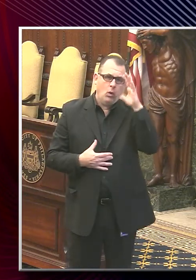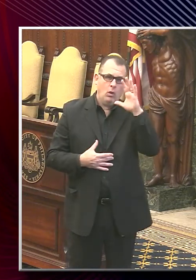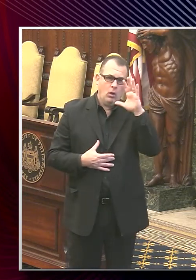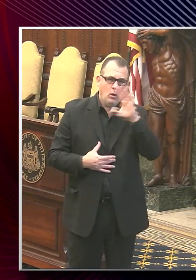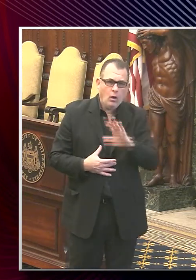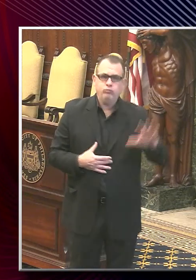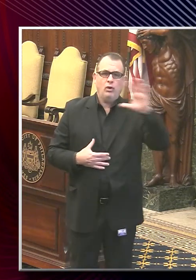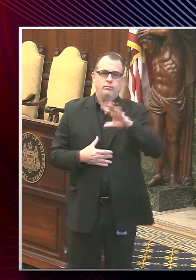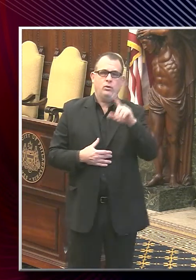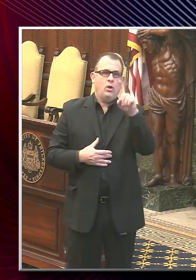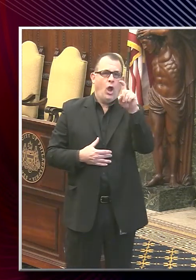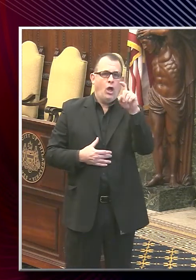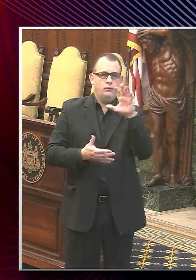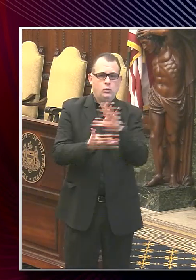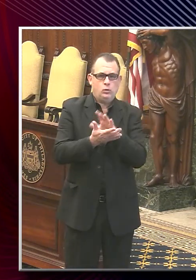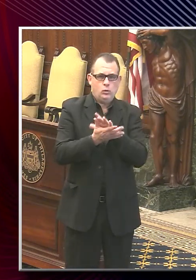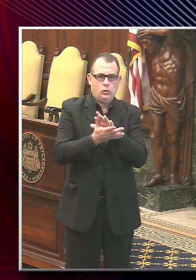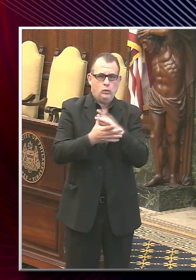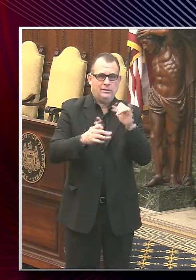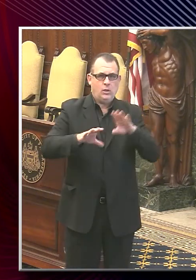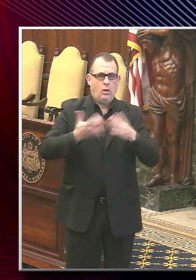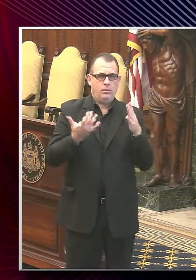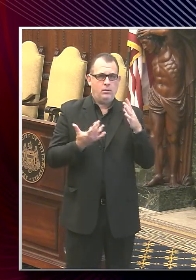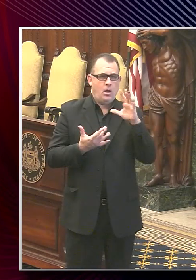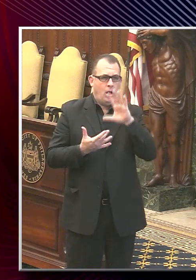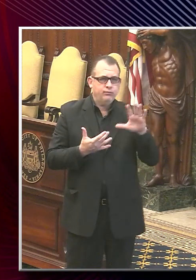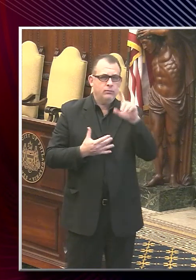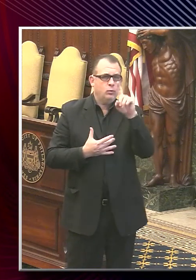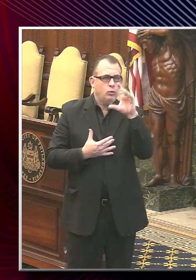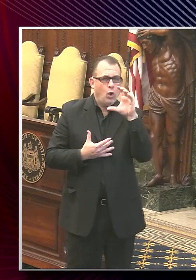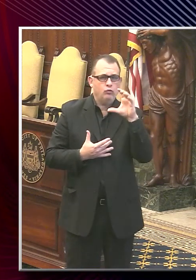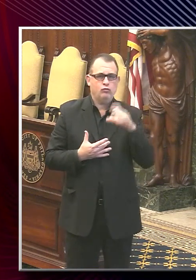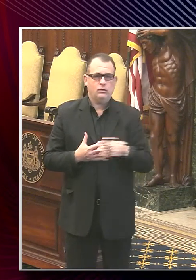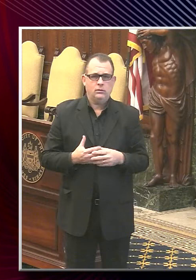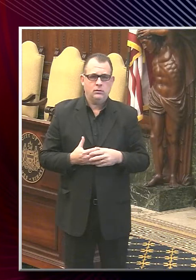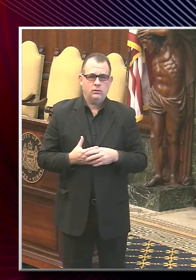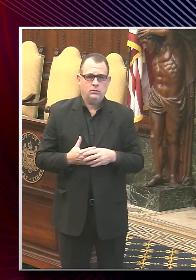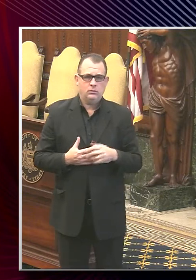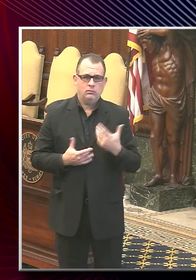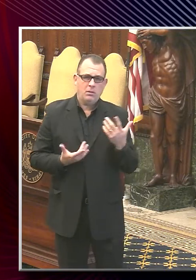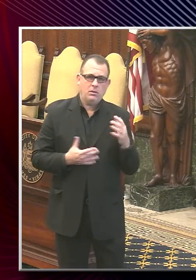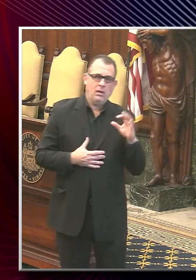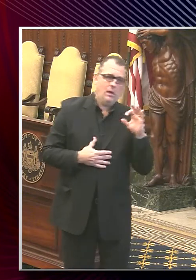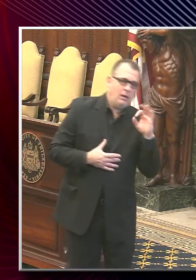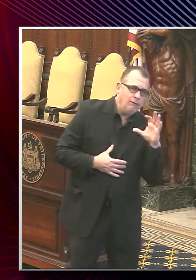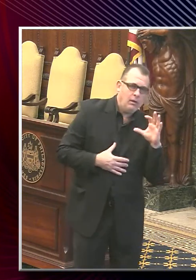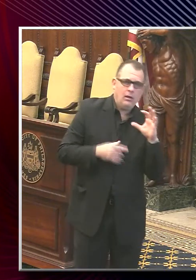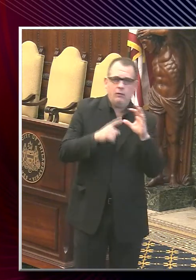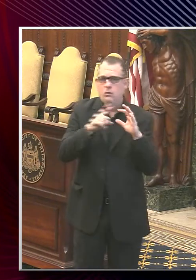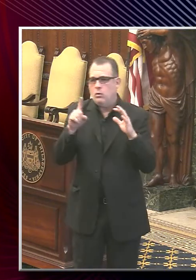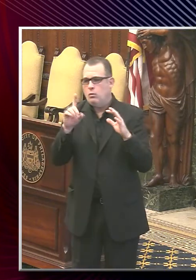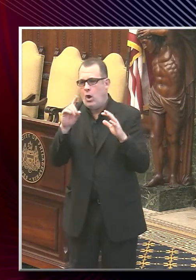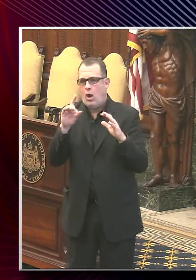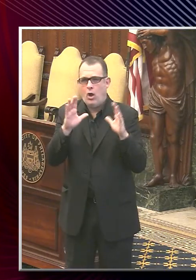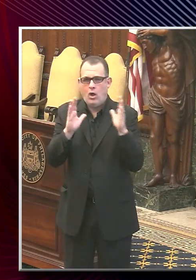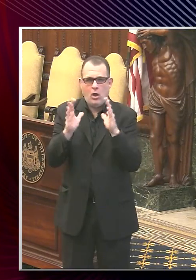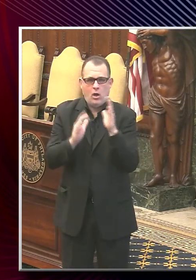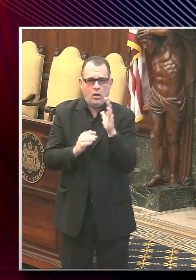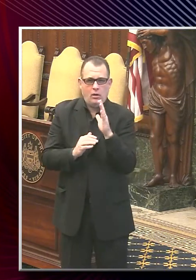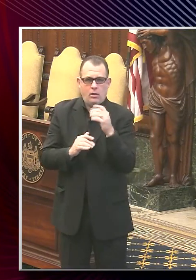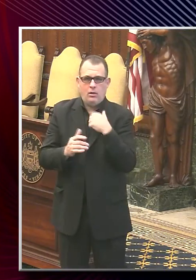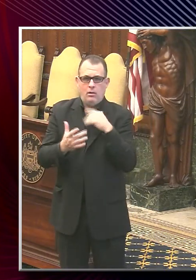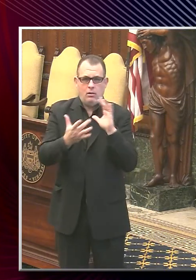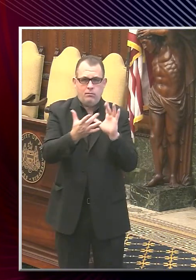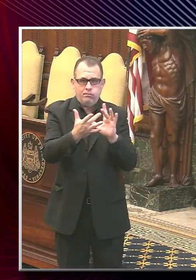in the city that are open. I don't have an exact number. I think in the past I said about 95. We are working with every school that we